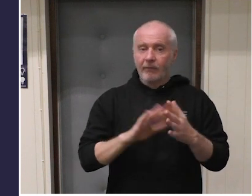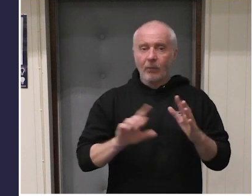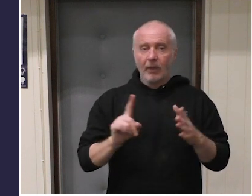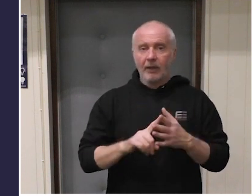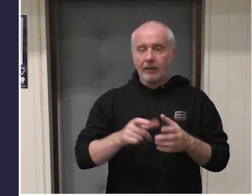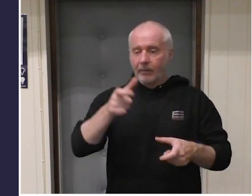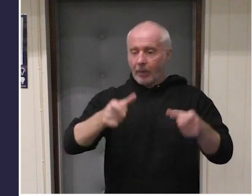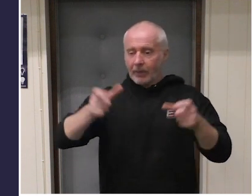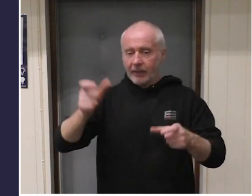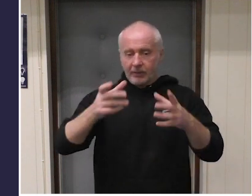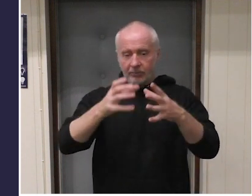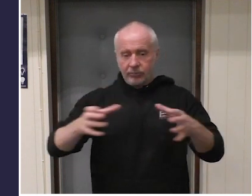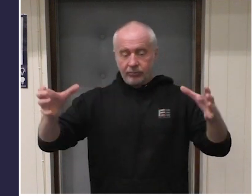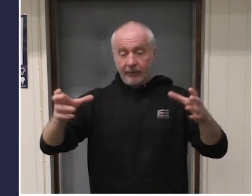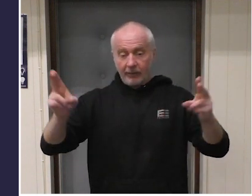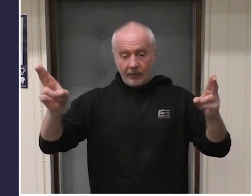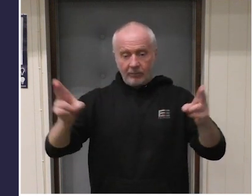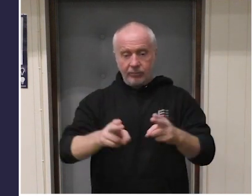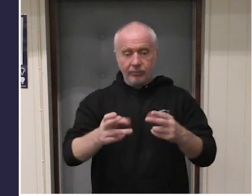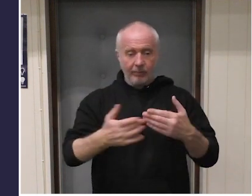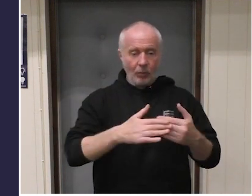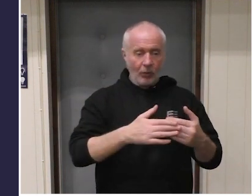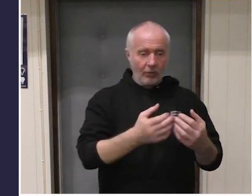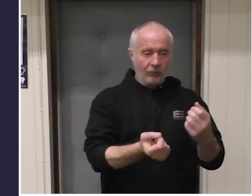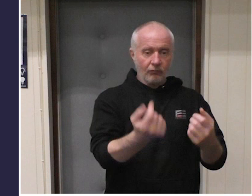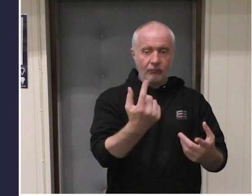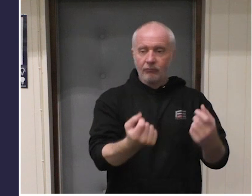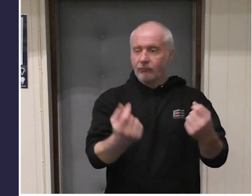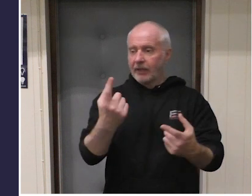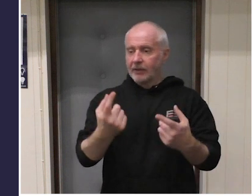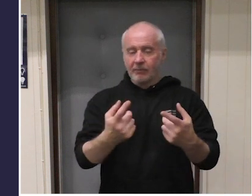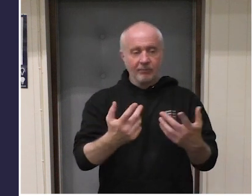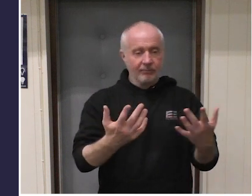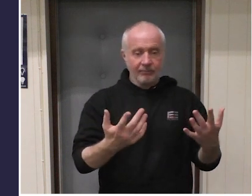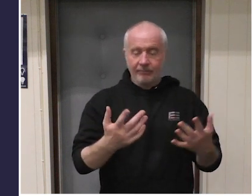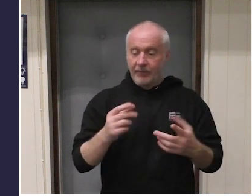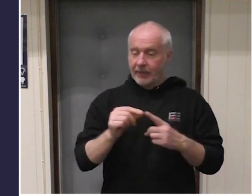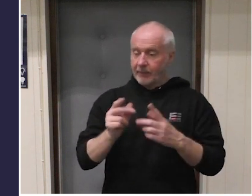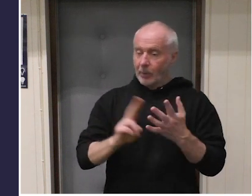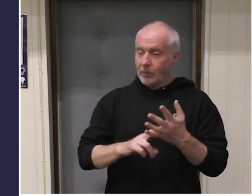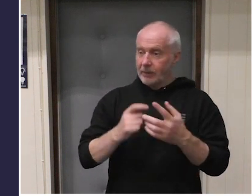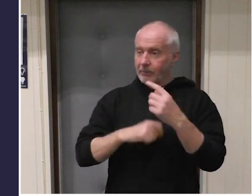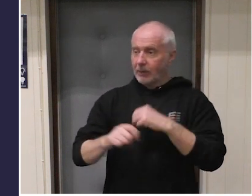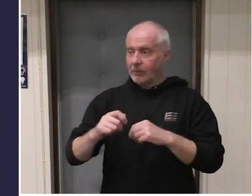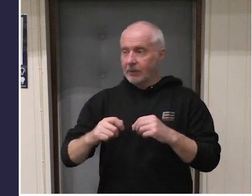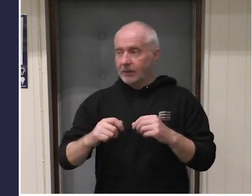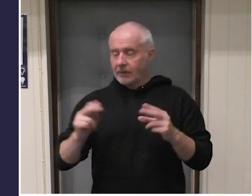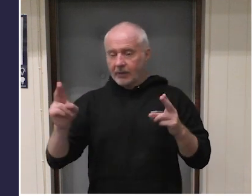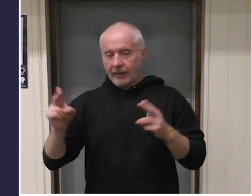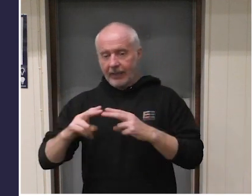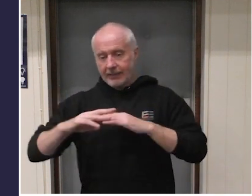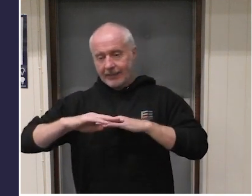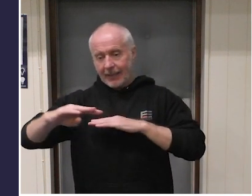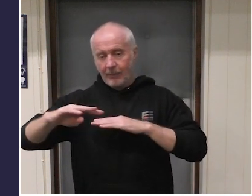size, we get more and more randomness. And so it suggests that proteins should become less stable as we decrease